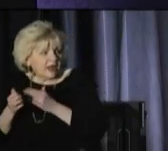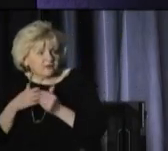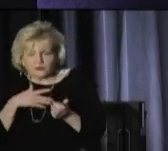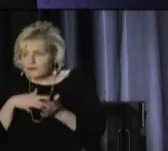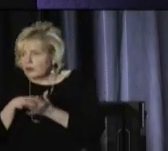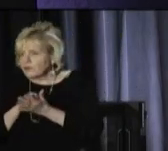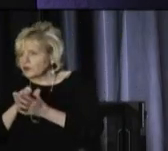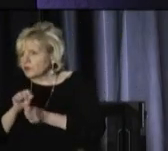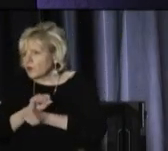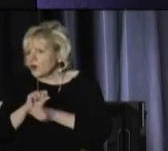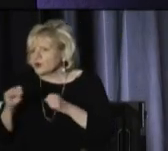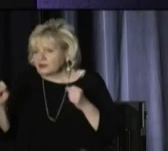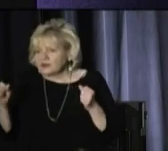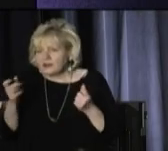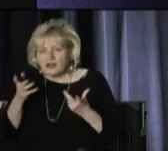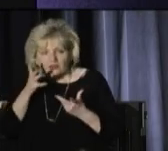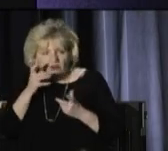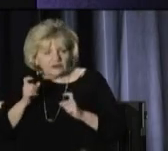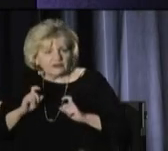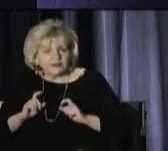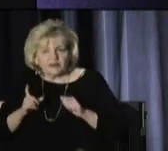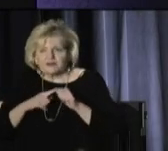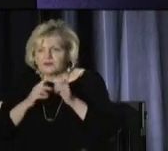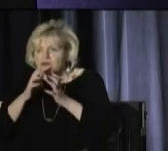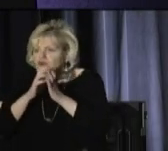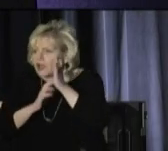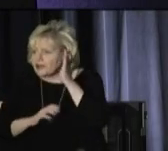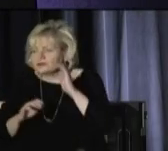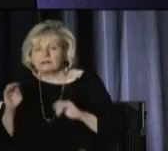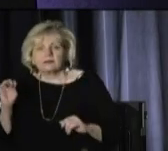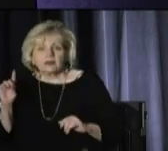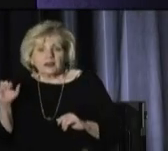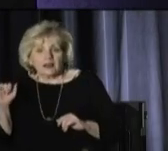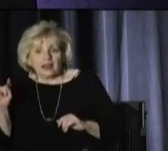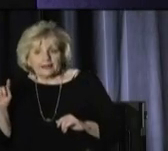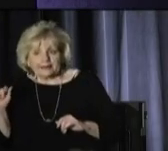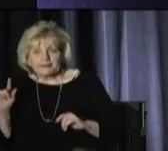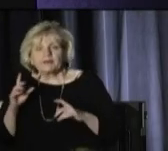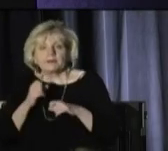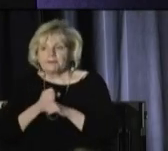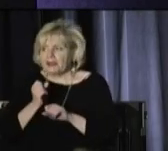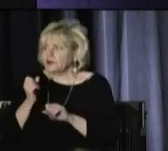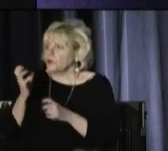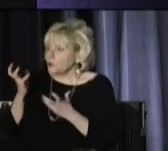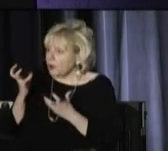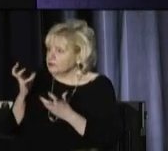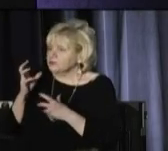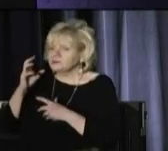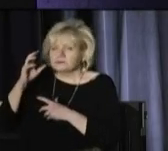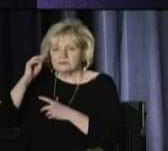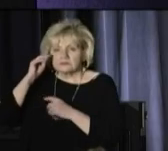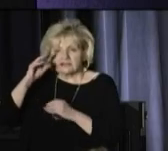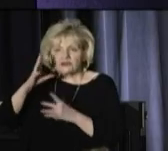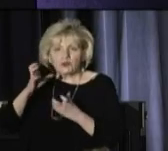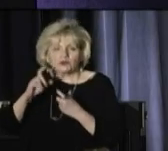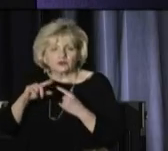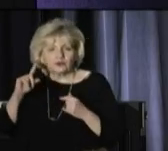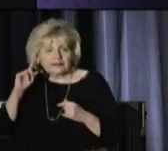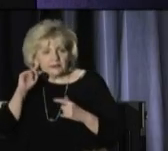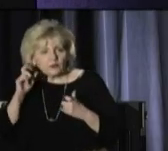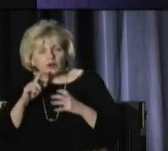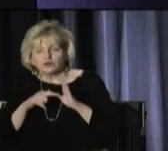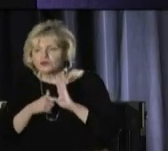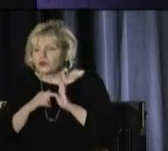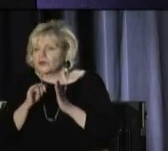vulnerable work. They wouldn't turn in the first draft. Mm. They would edit it and make it good, like make it what the teacher wanted to hear. And so I wanted to show